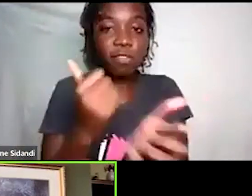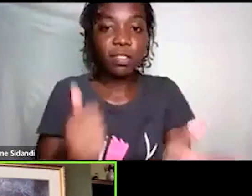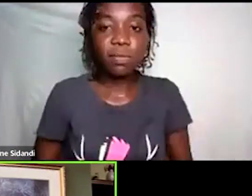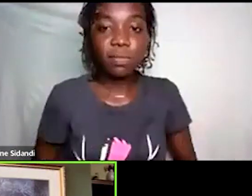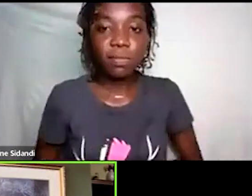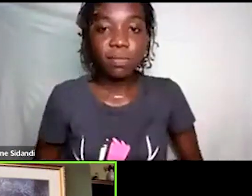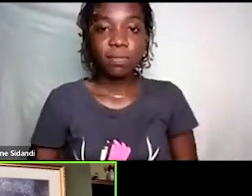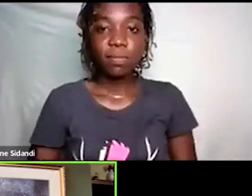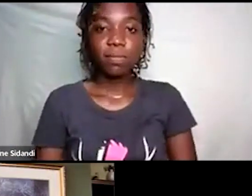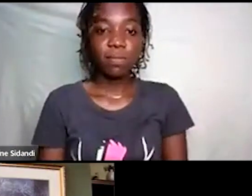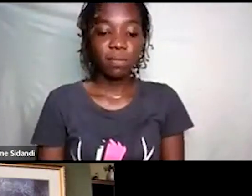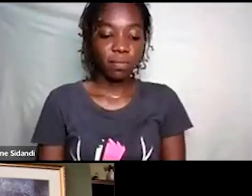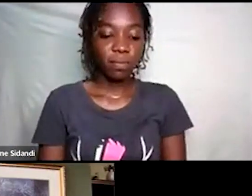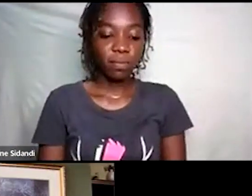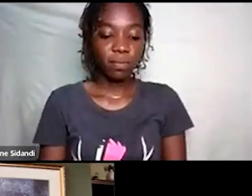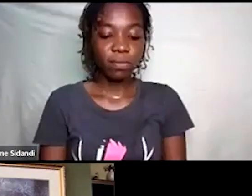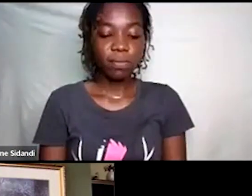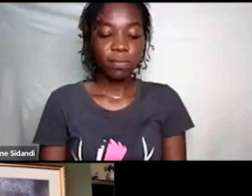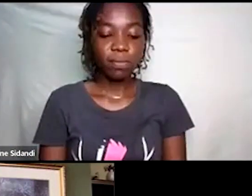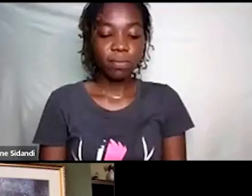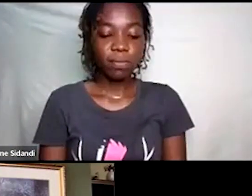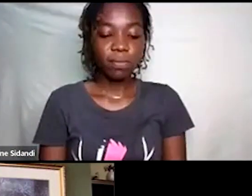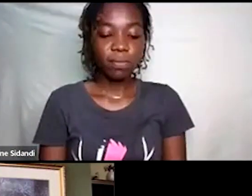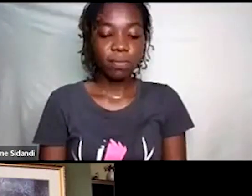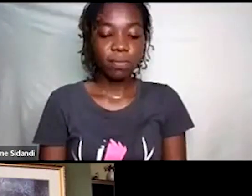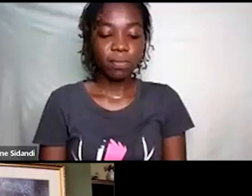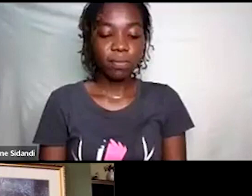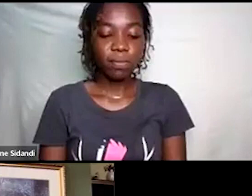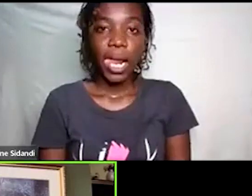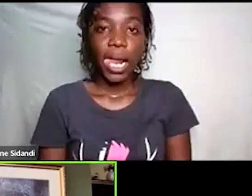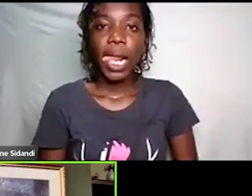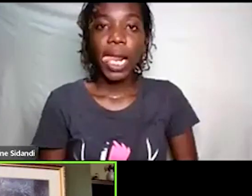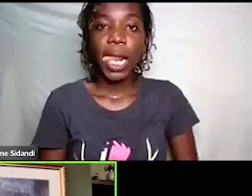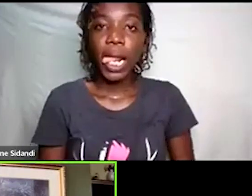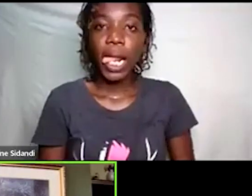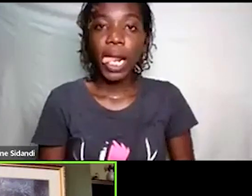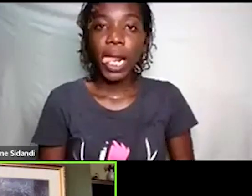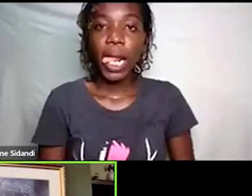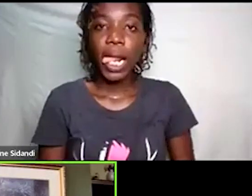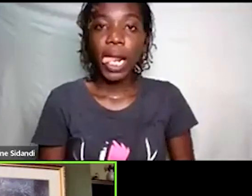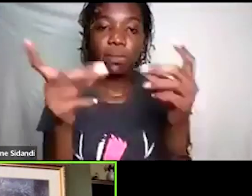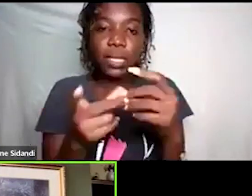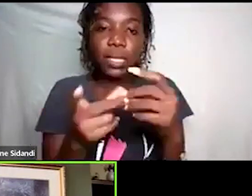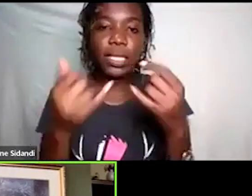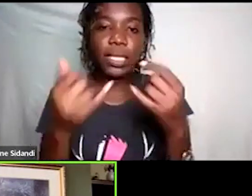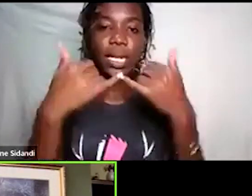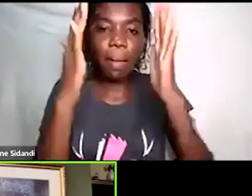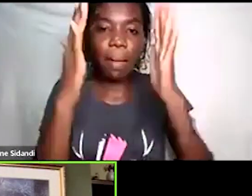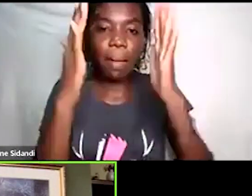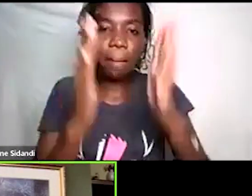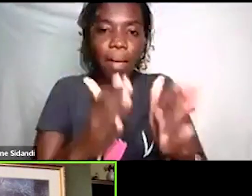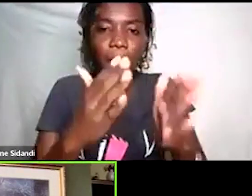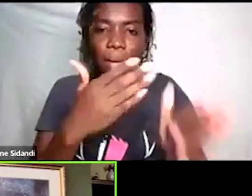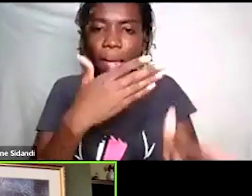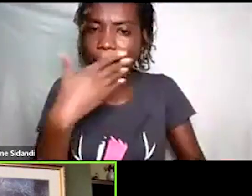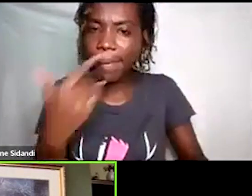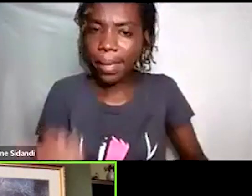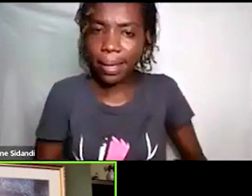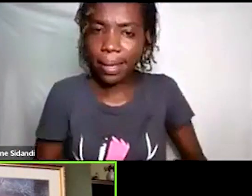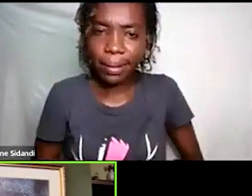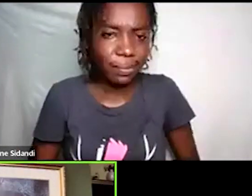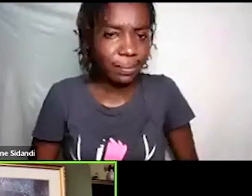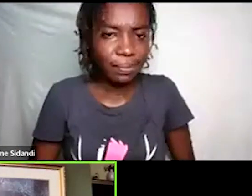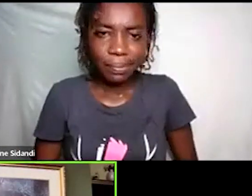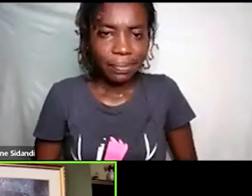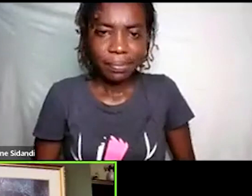Okay, That's ugly. that's workplace drama at its best. At its best. If your husband is